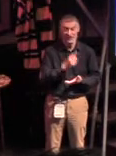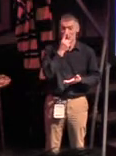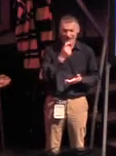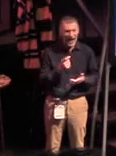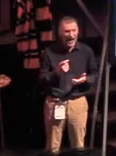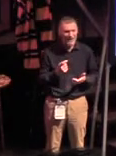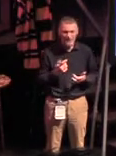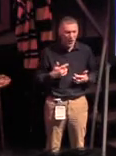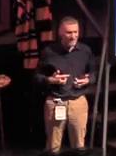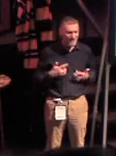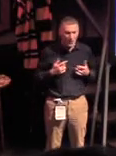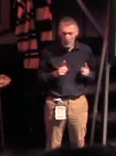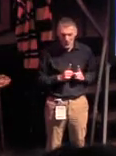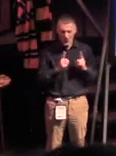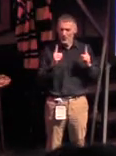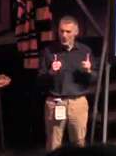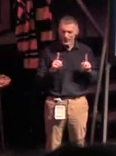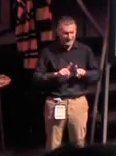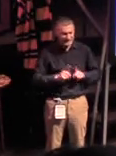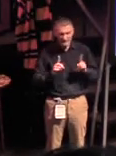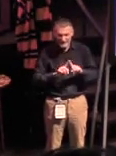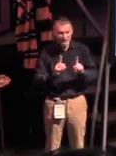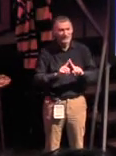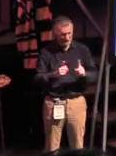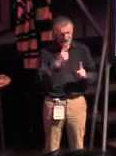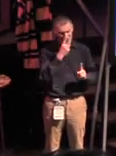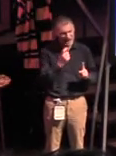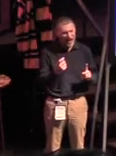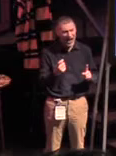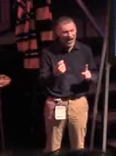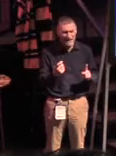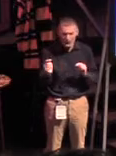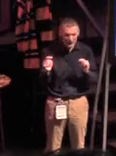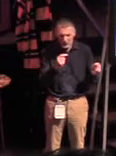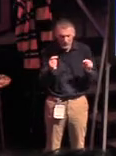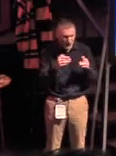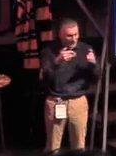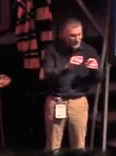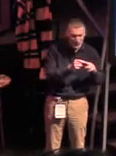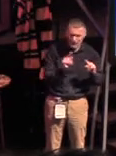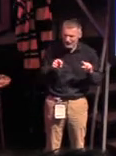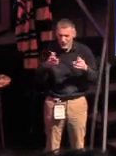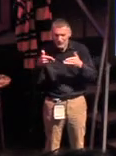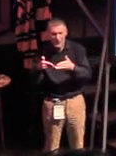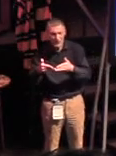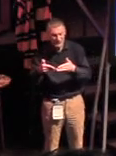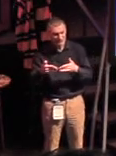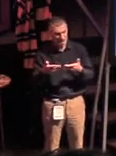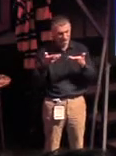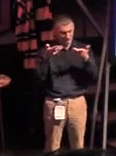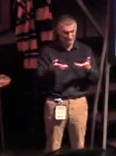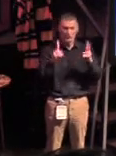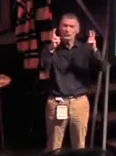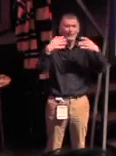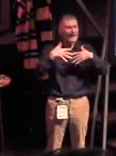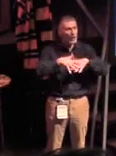differ on our understanding and emphasize and focus points on this very important topic of